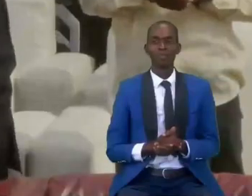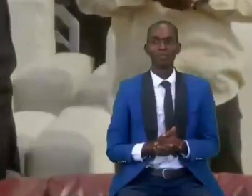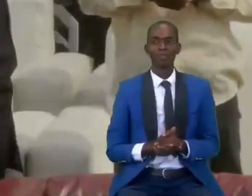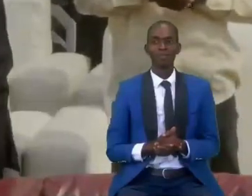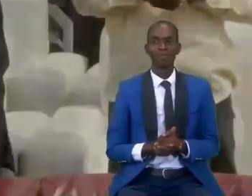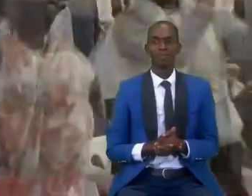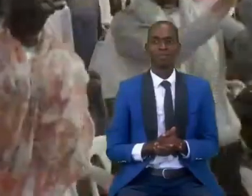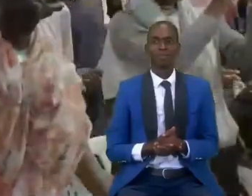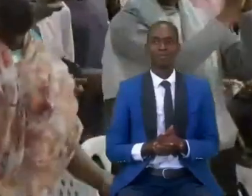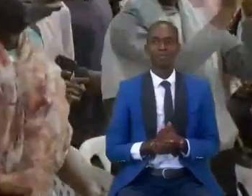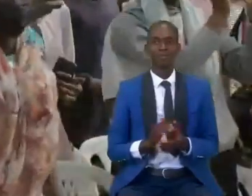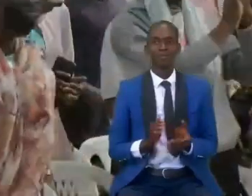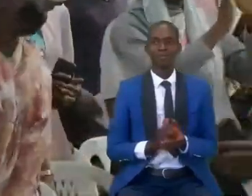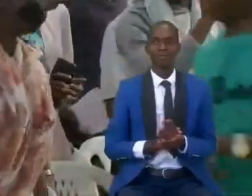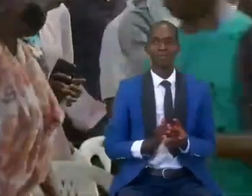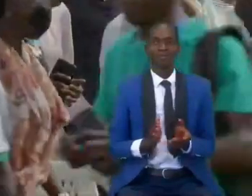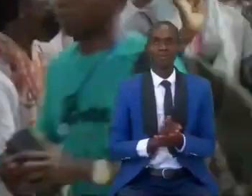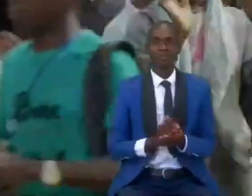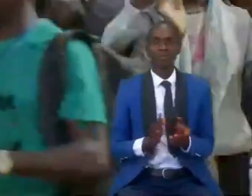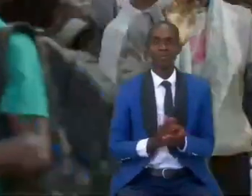Praise the Lord.